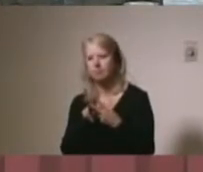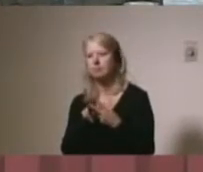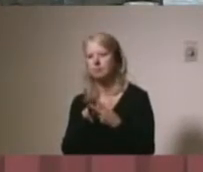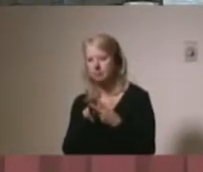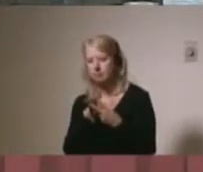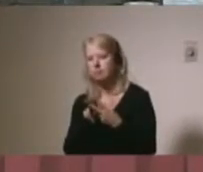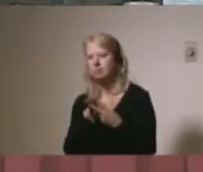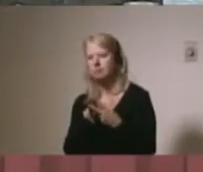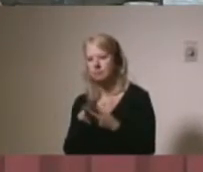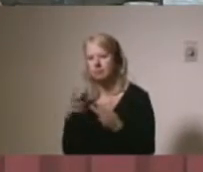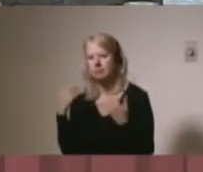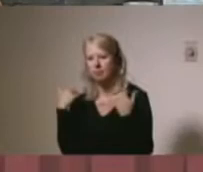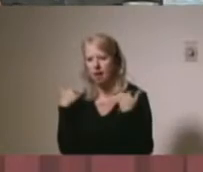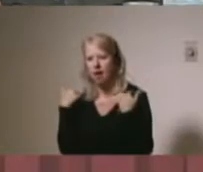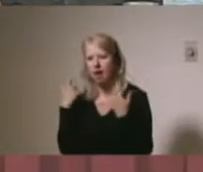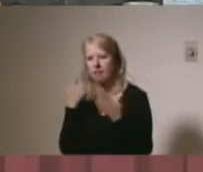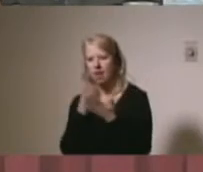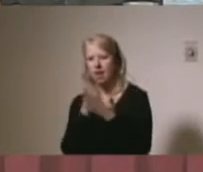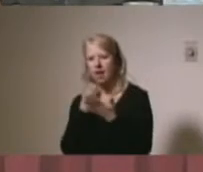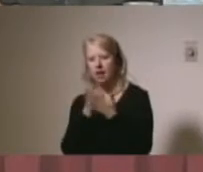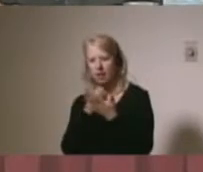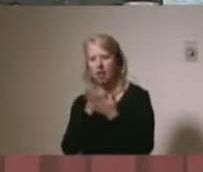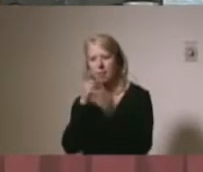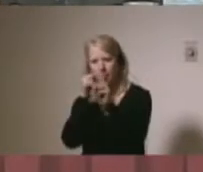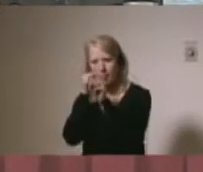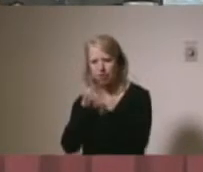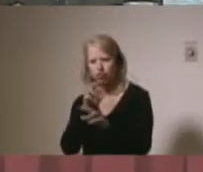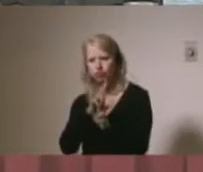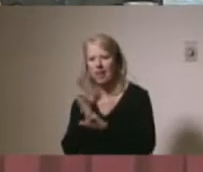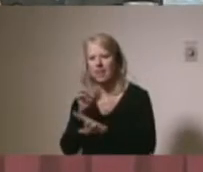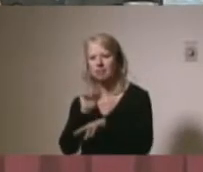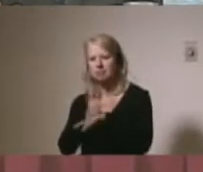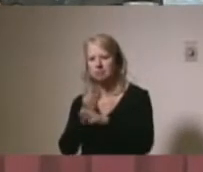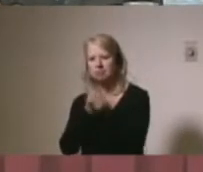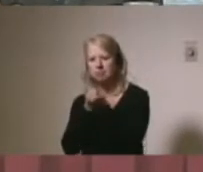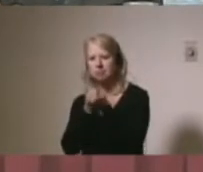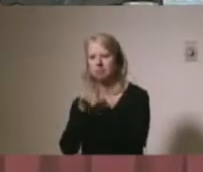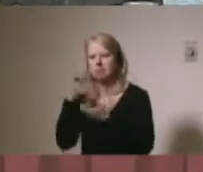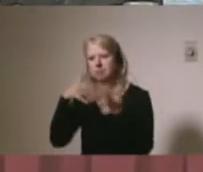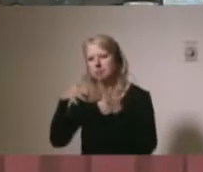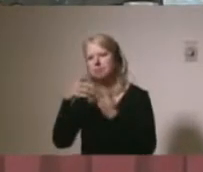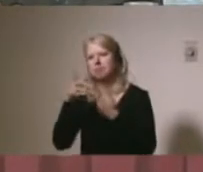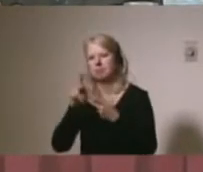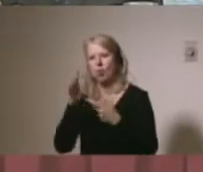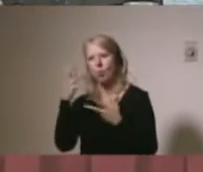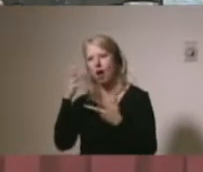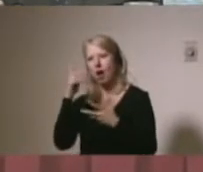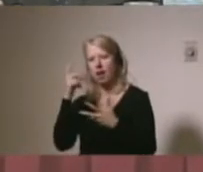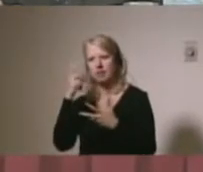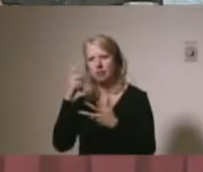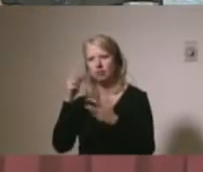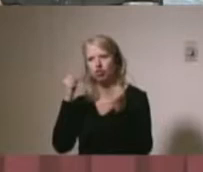mission, and their social role is to be present across the whole country.